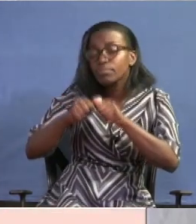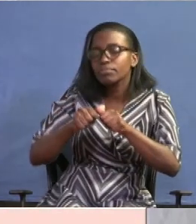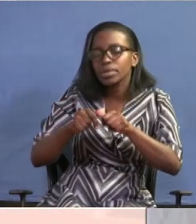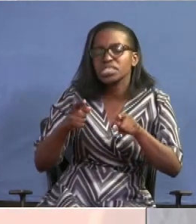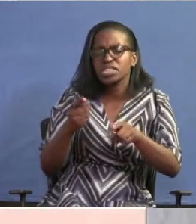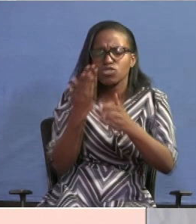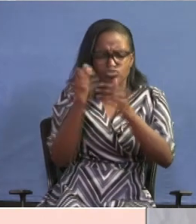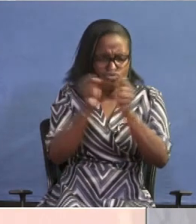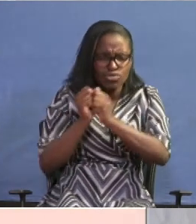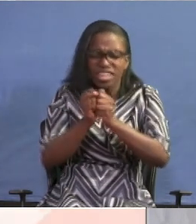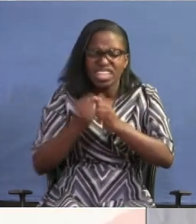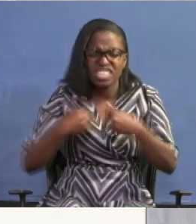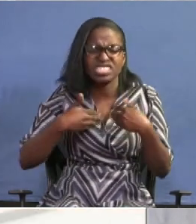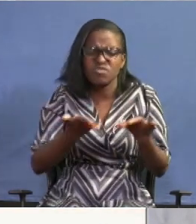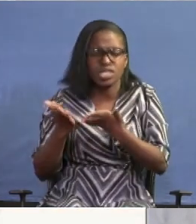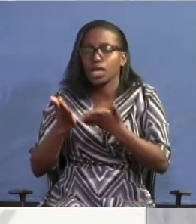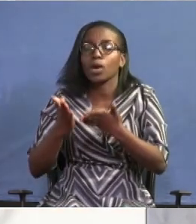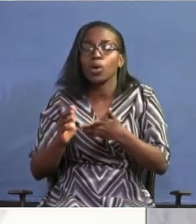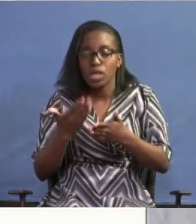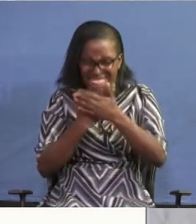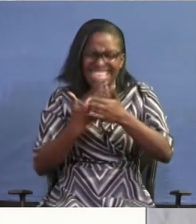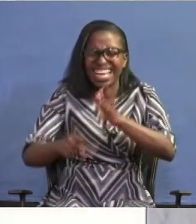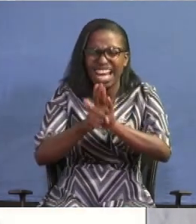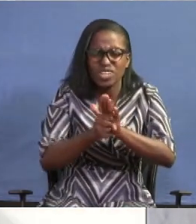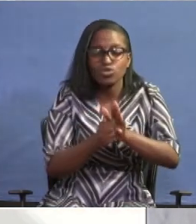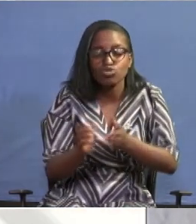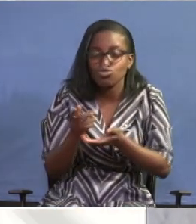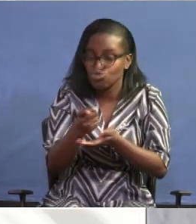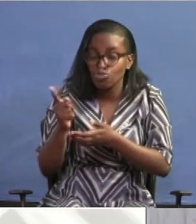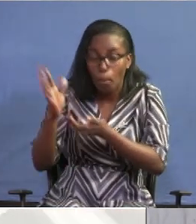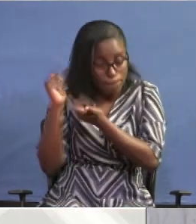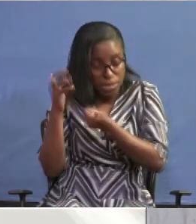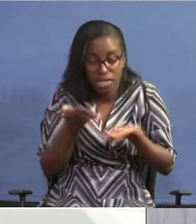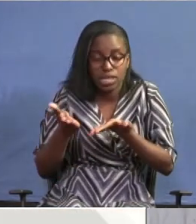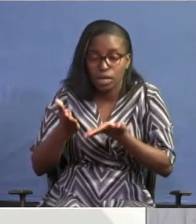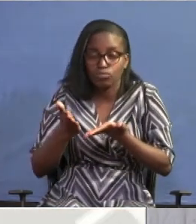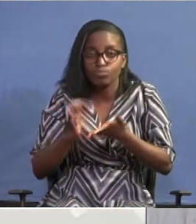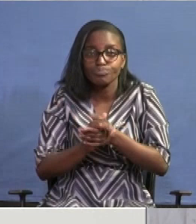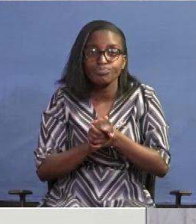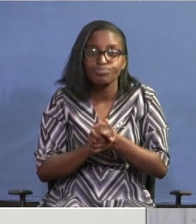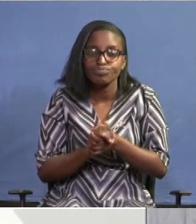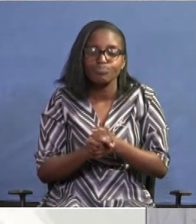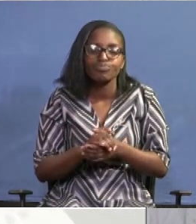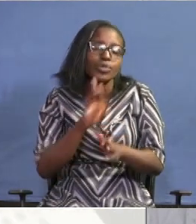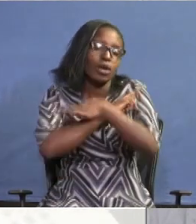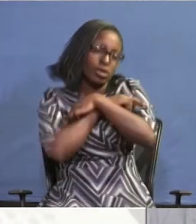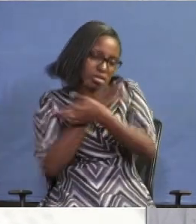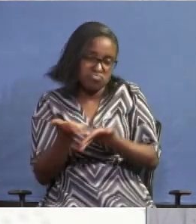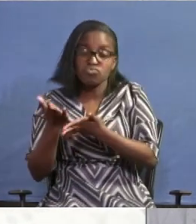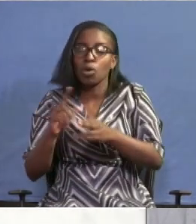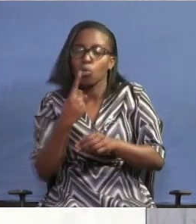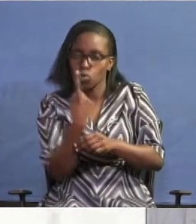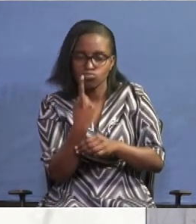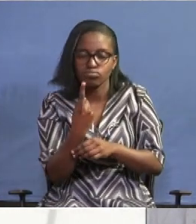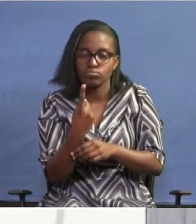na wengine. Na tumeshukuru umeleta yeye. So wacha serikali iendelee vizuri. Tumepata utulivu. Juzi tumekuwa na maneno katika taifa